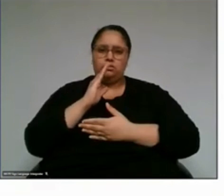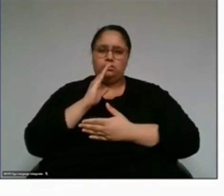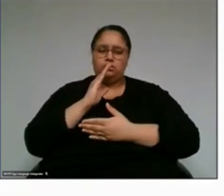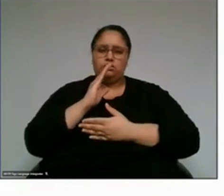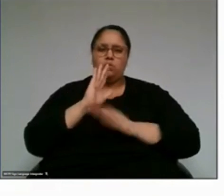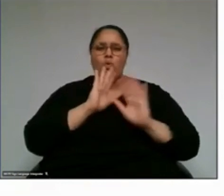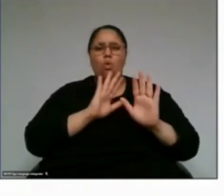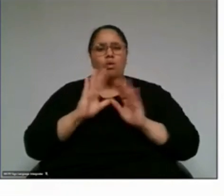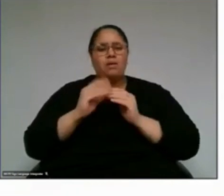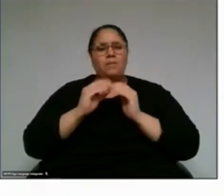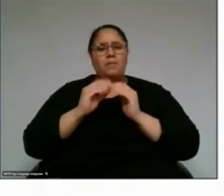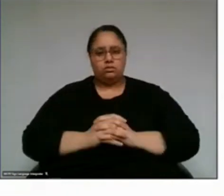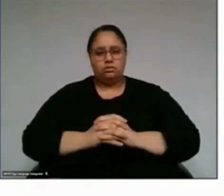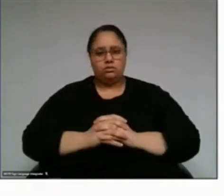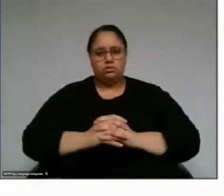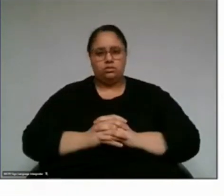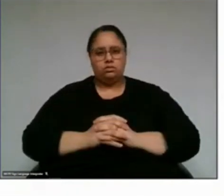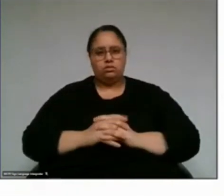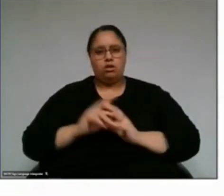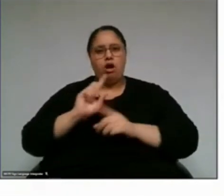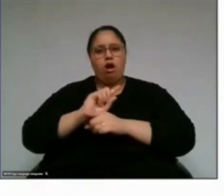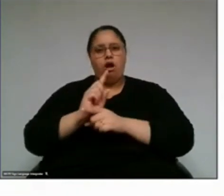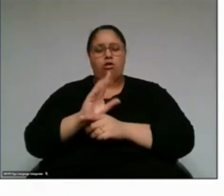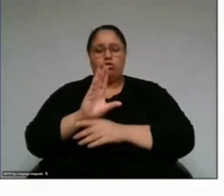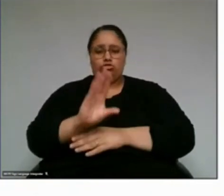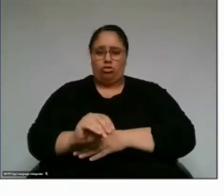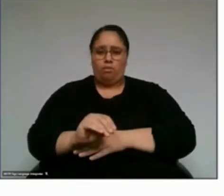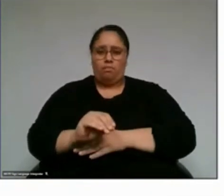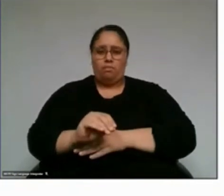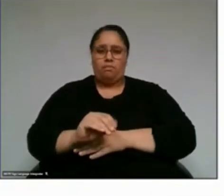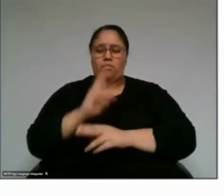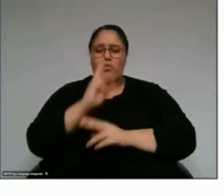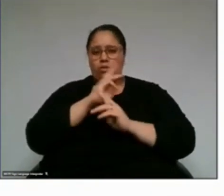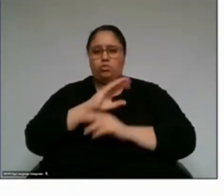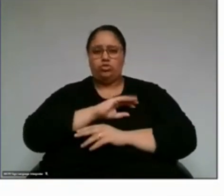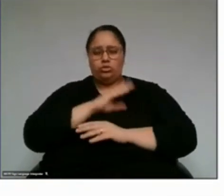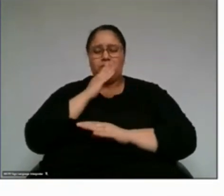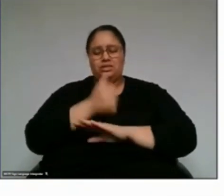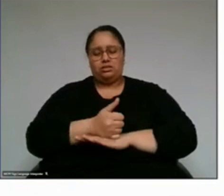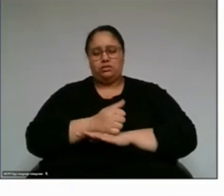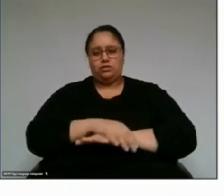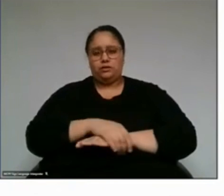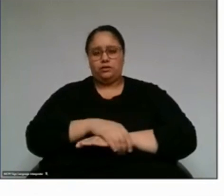Order, members. Just stop the clock. Honourable Christians, just take your seat.